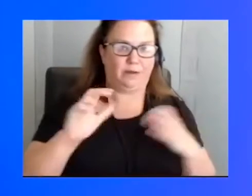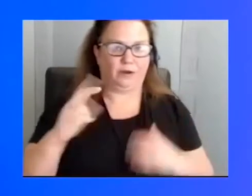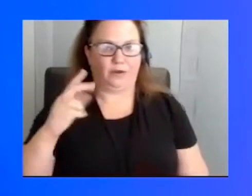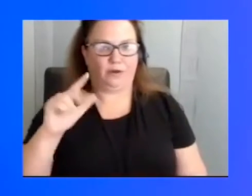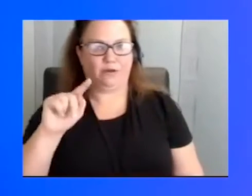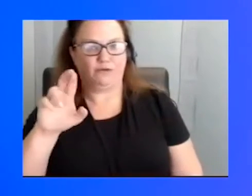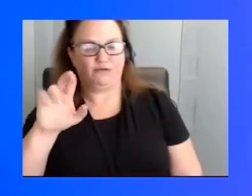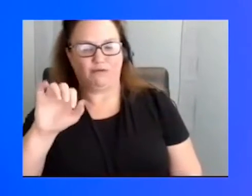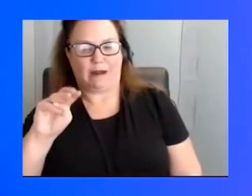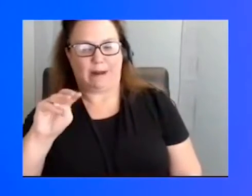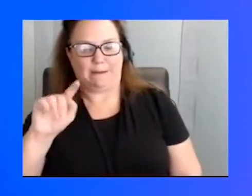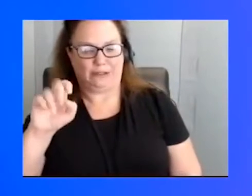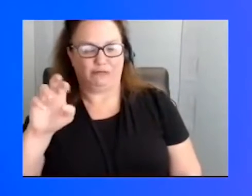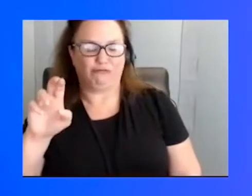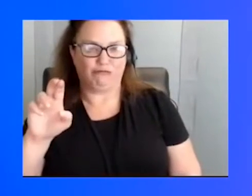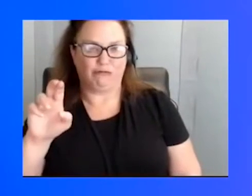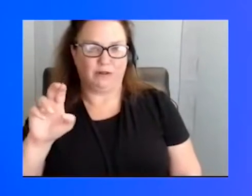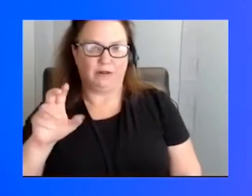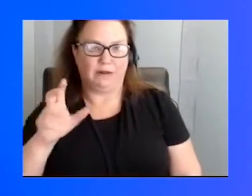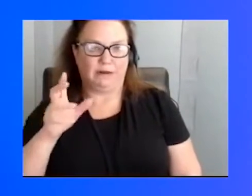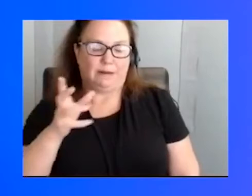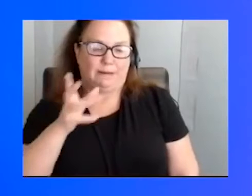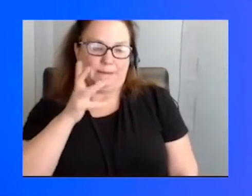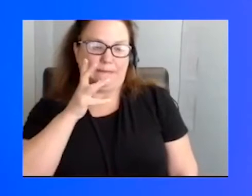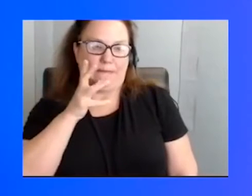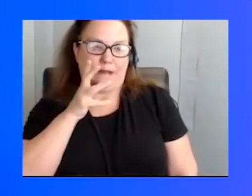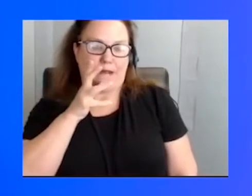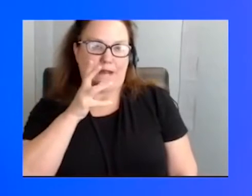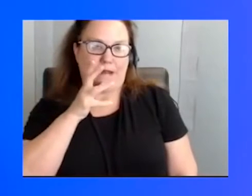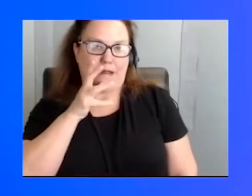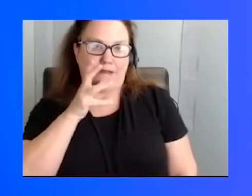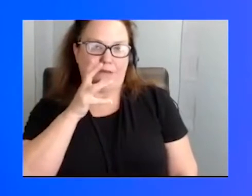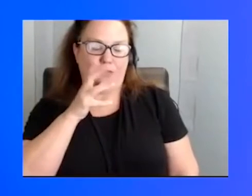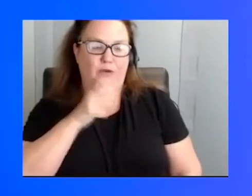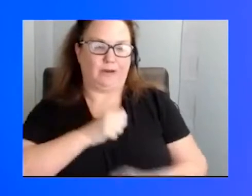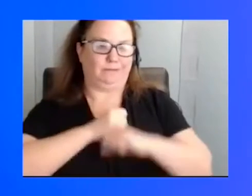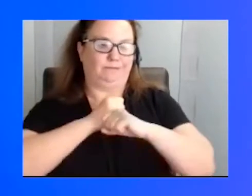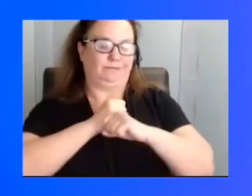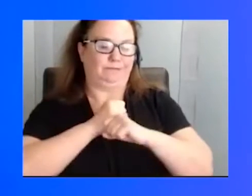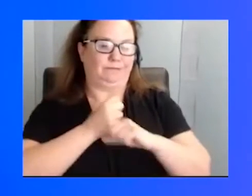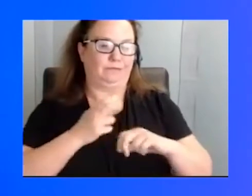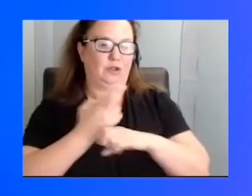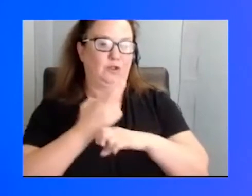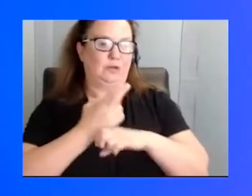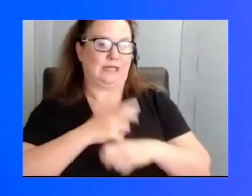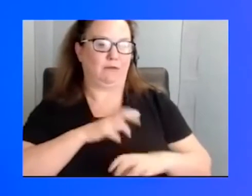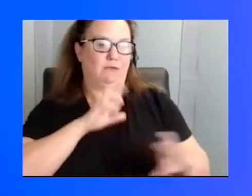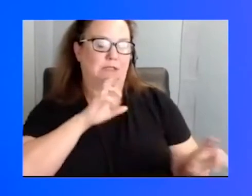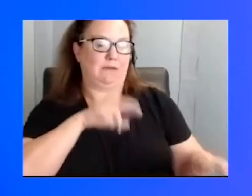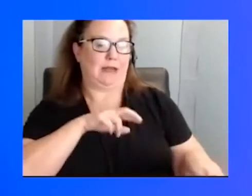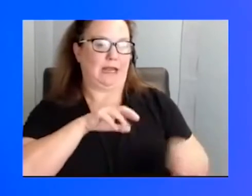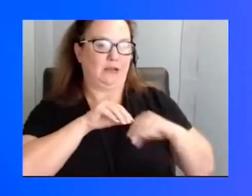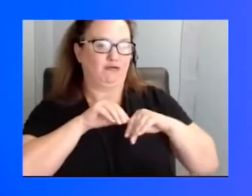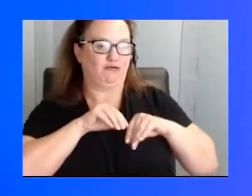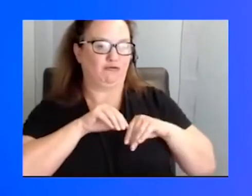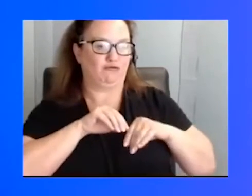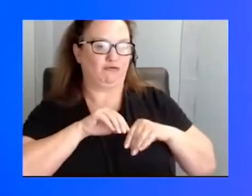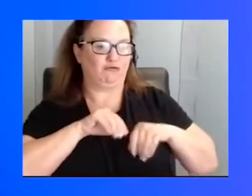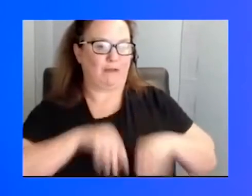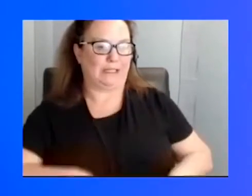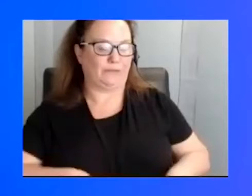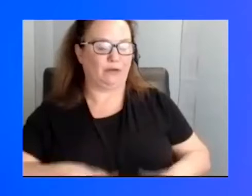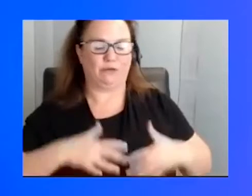you, as mom, is going to be able to mount that antibody response and then, transfer those antibodies to baby to give